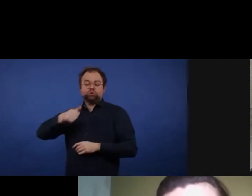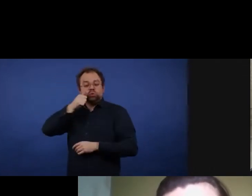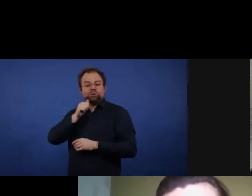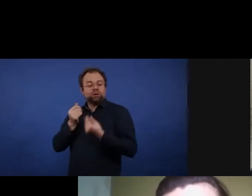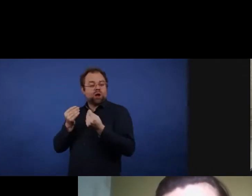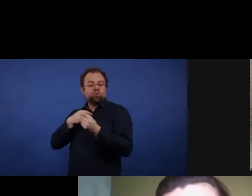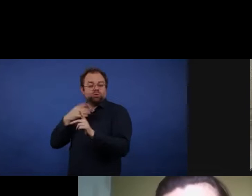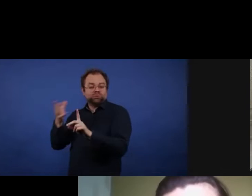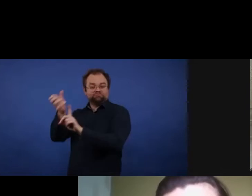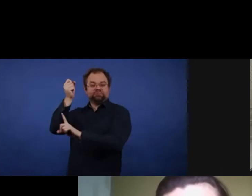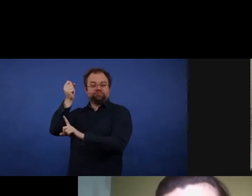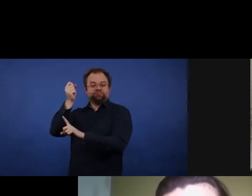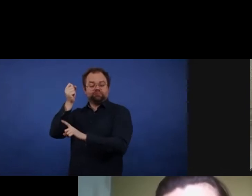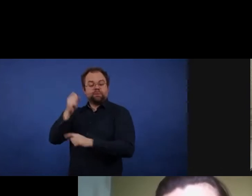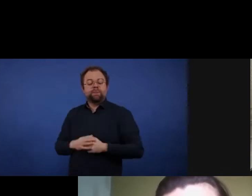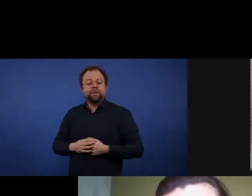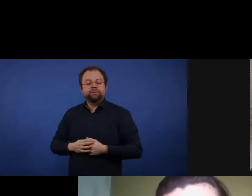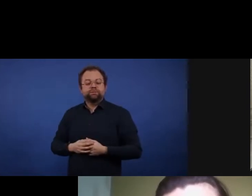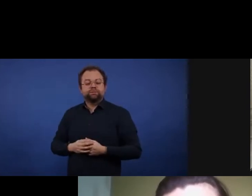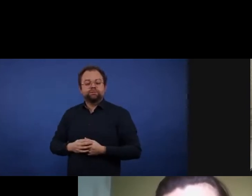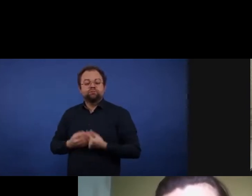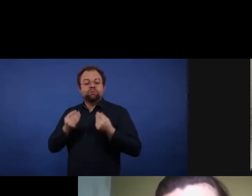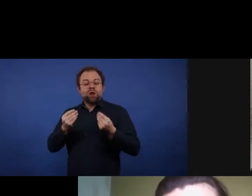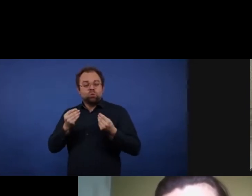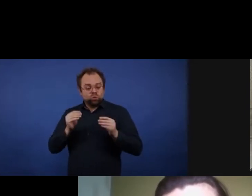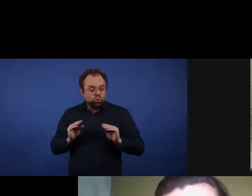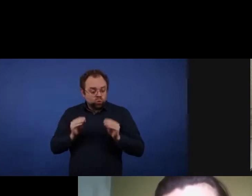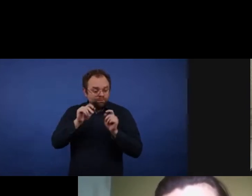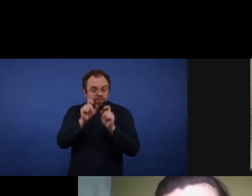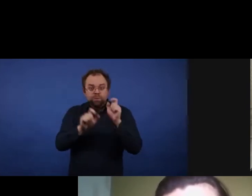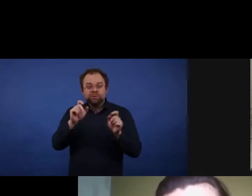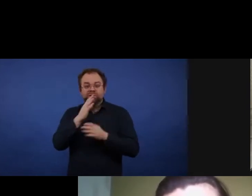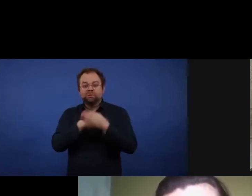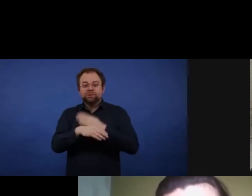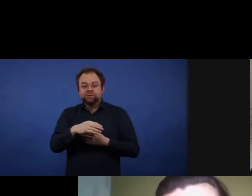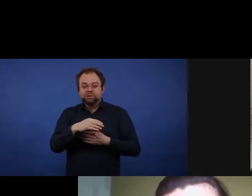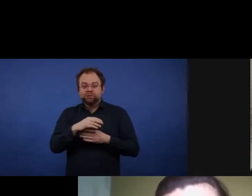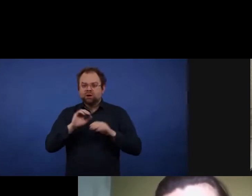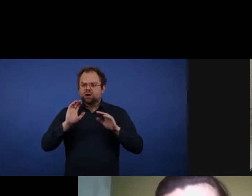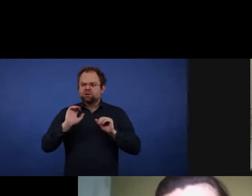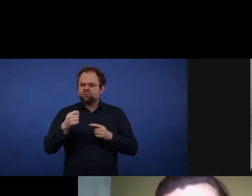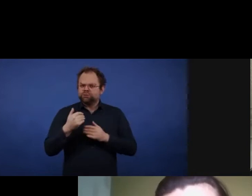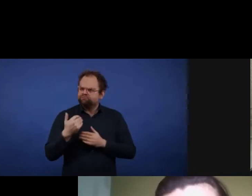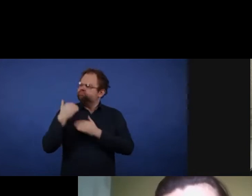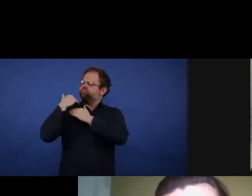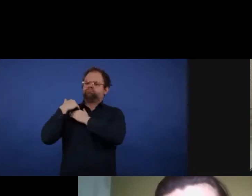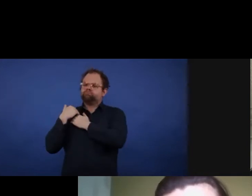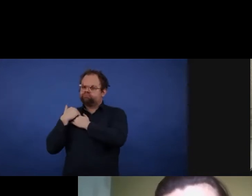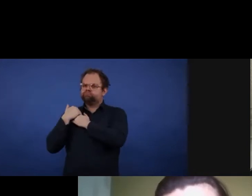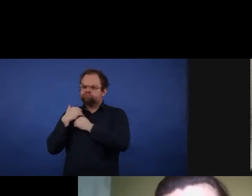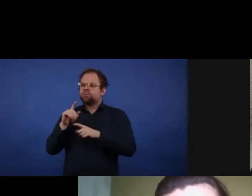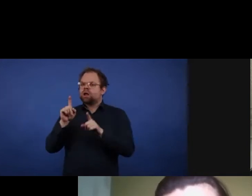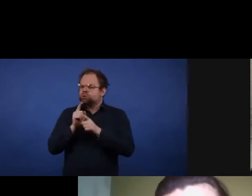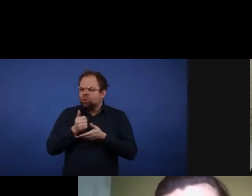shoulder their responsibilities and help people with disability as well, as stated in Article 11 of the